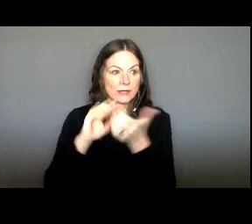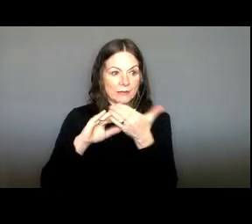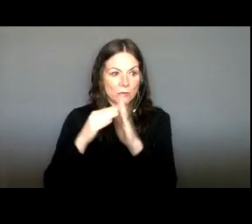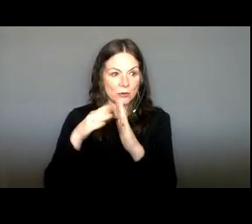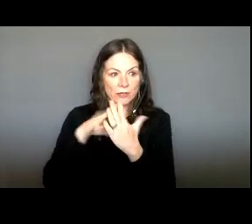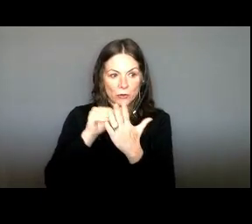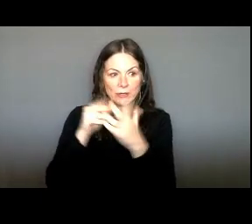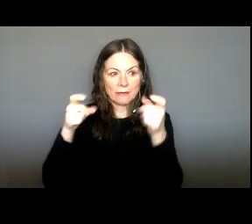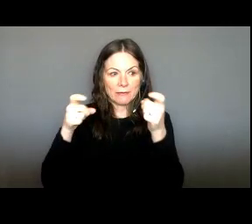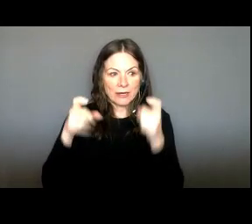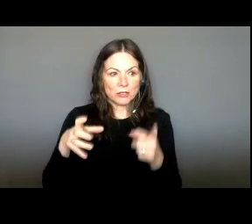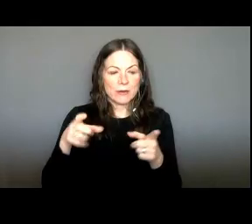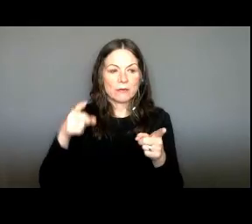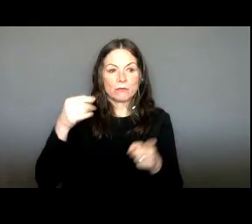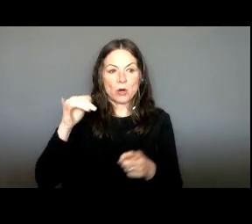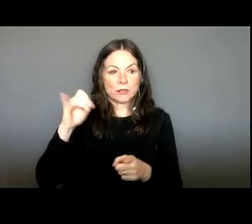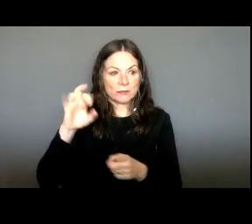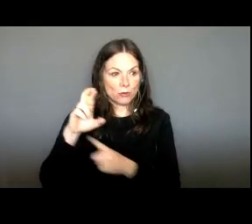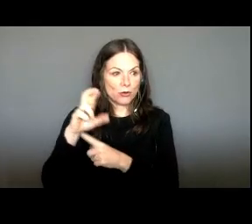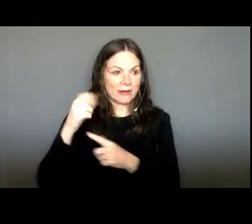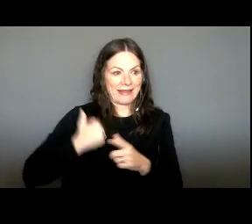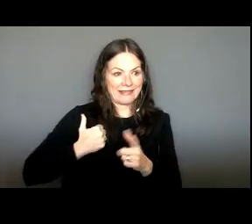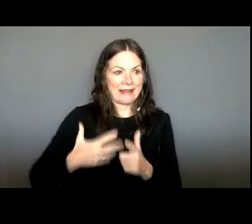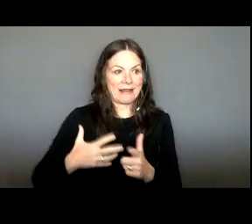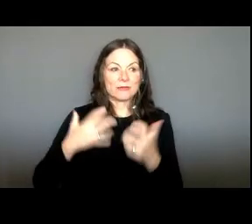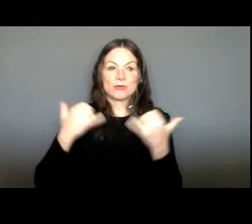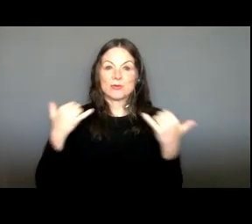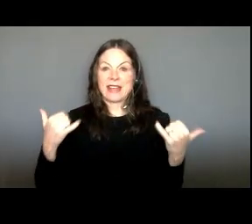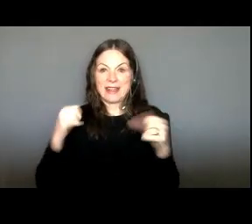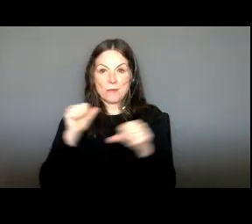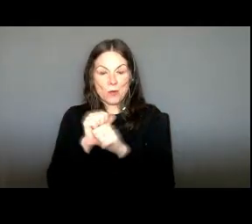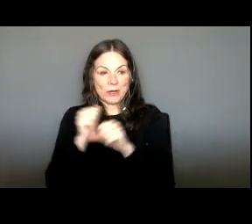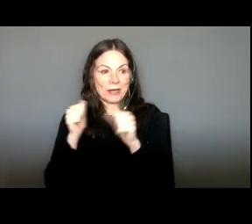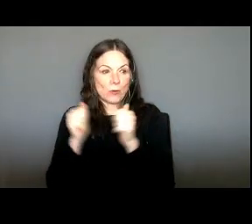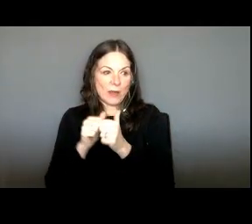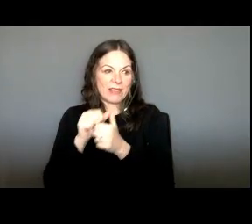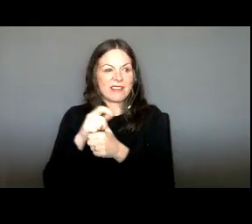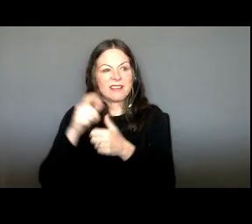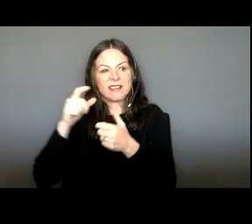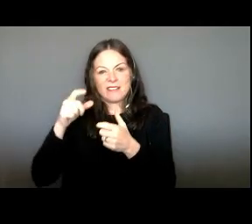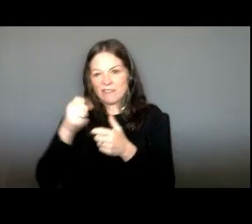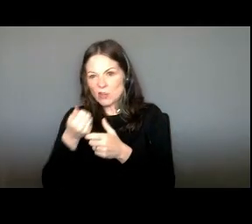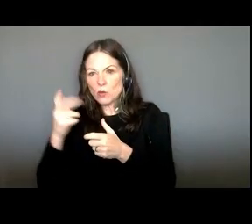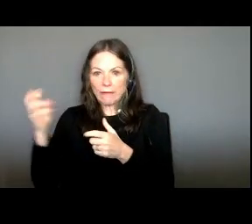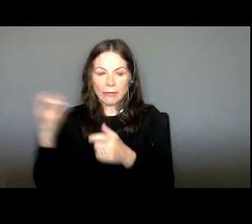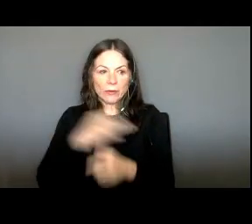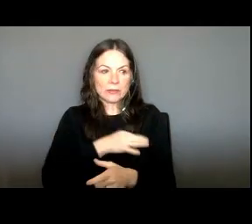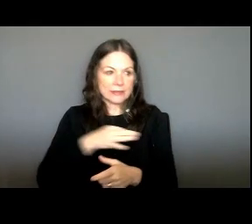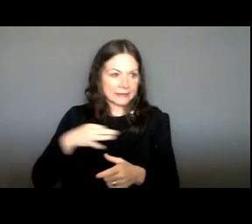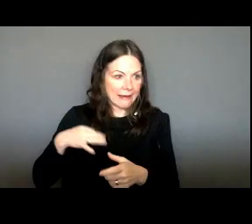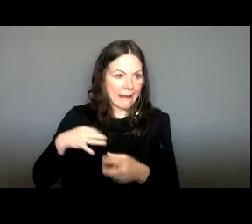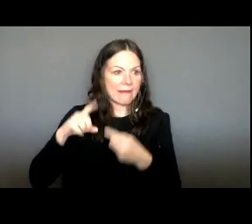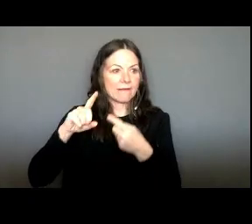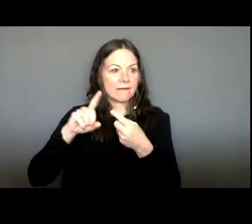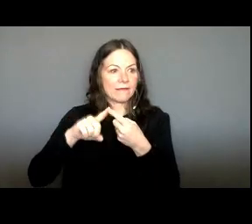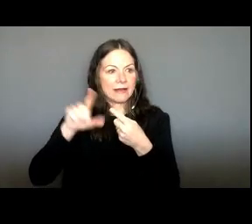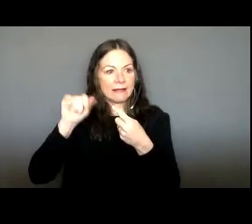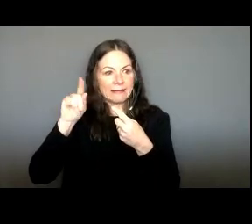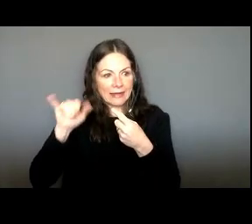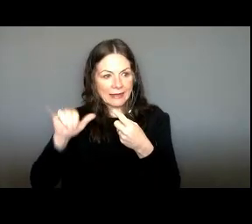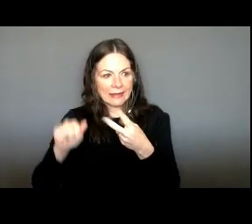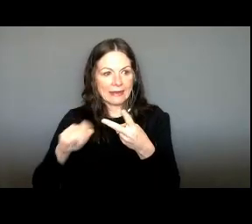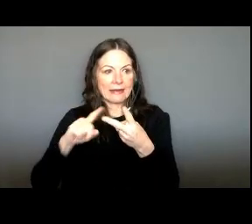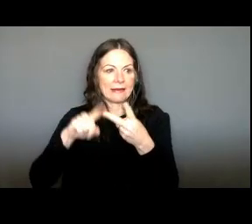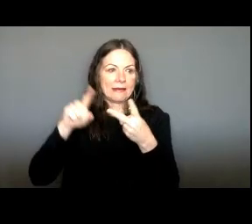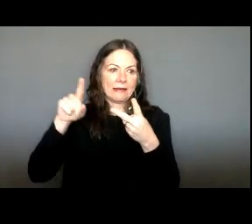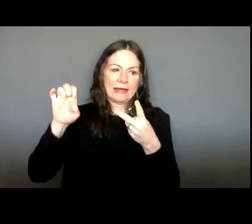Layla Rich, and Erin Howley on the back end, supporting all of us in this learning experience, as well